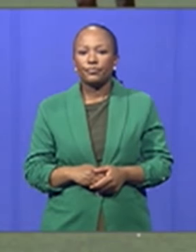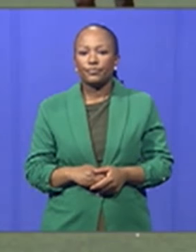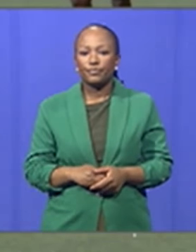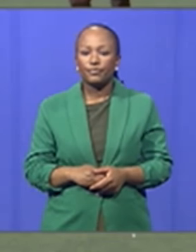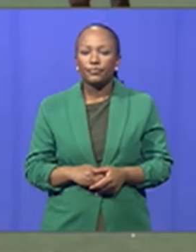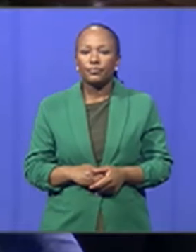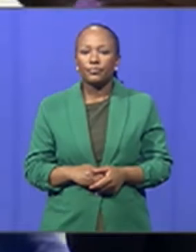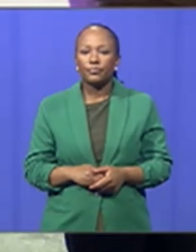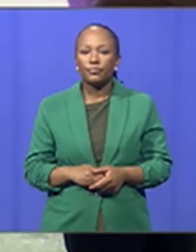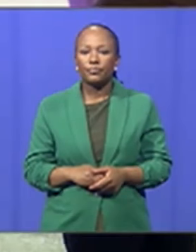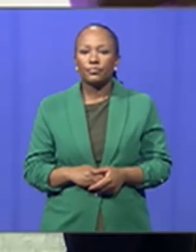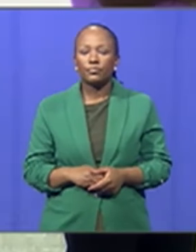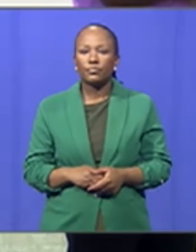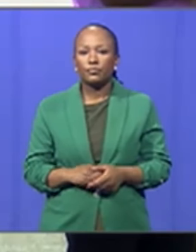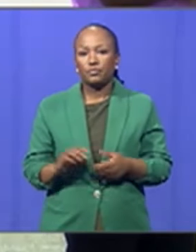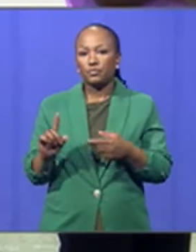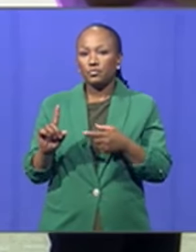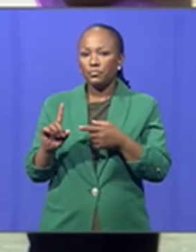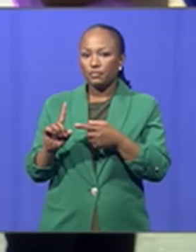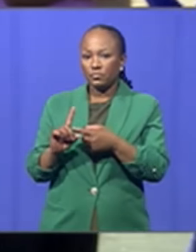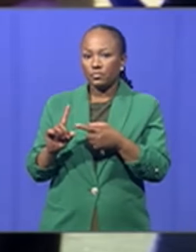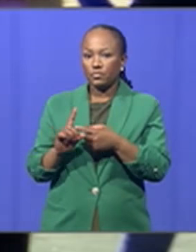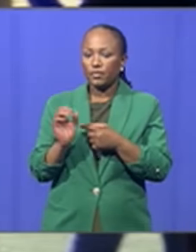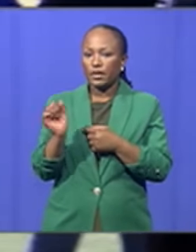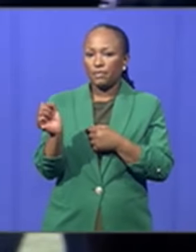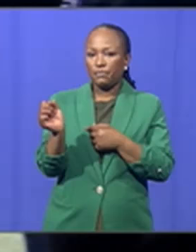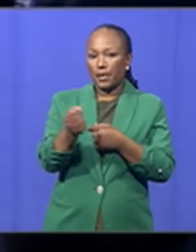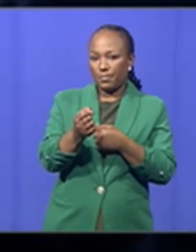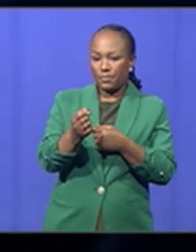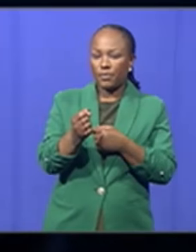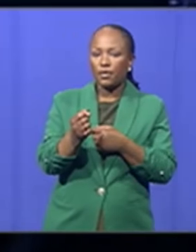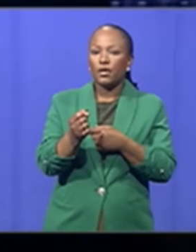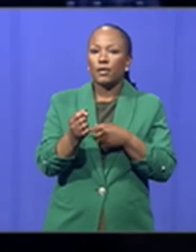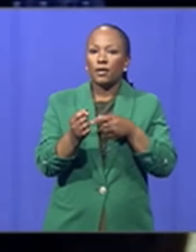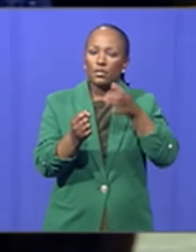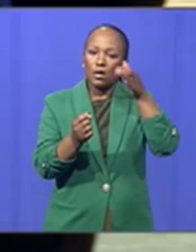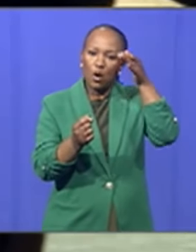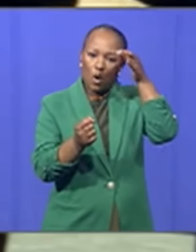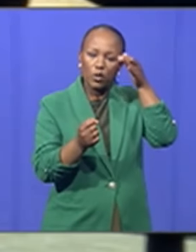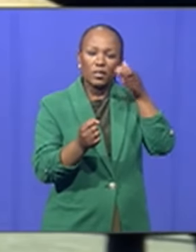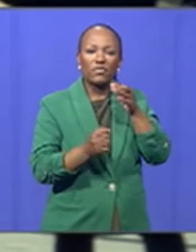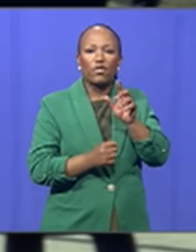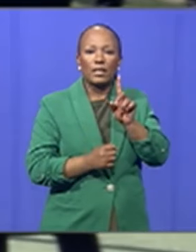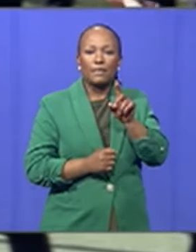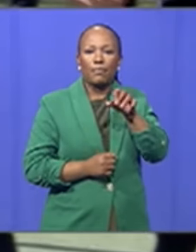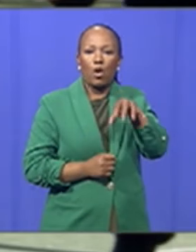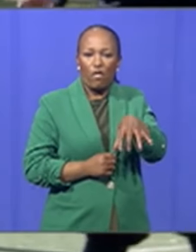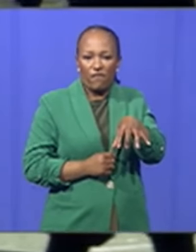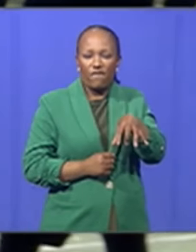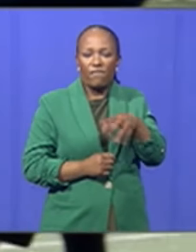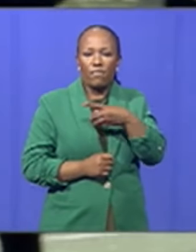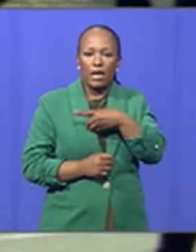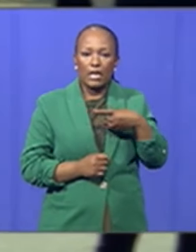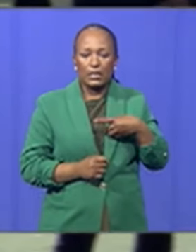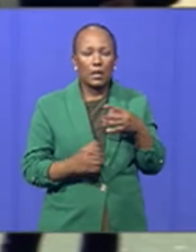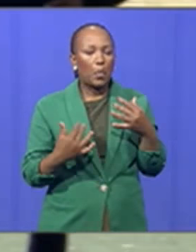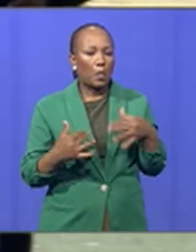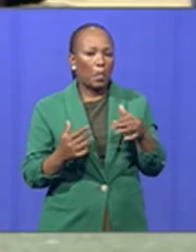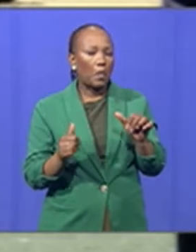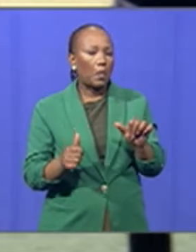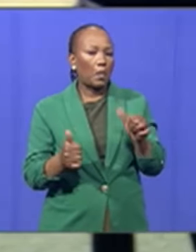Go thwalwa ga Jabulile Baloi bjalo ka mohlahli wa sehlopha sa kgwele ya maoto ya basadi sa Diepkloof Ladies ke kgato ya bohlokwa leetong la gagwe la